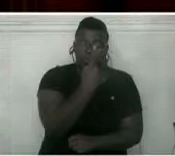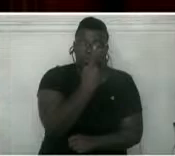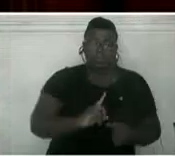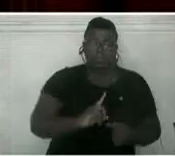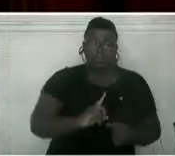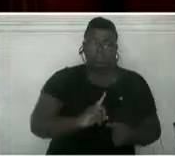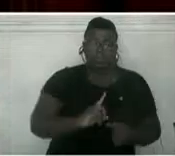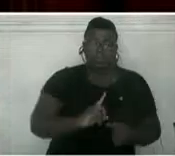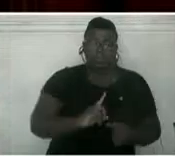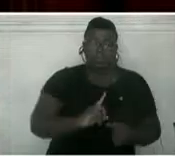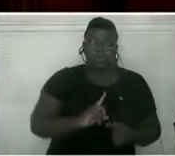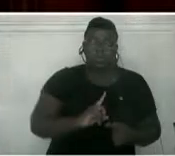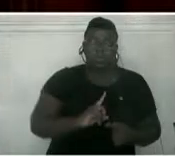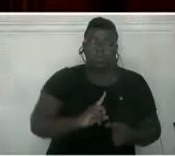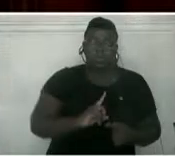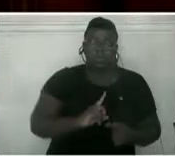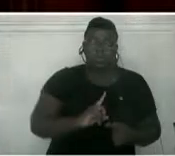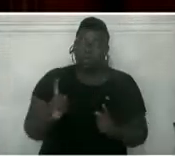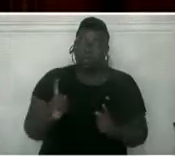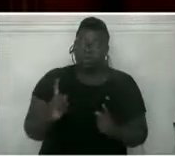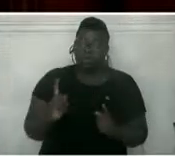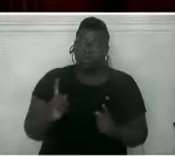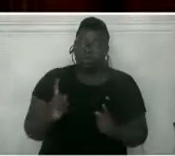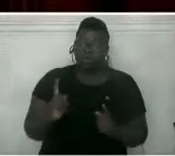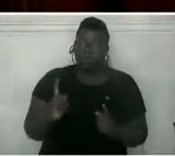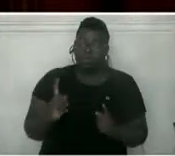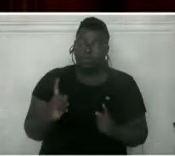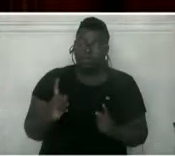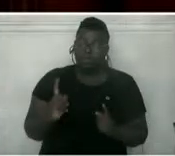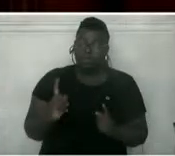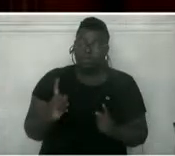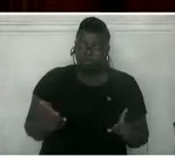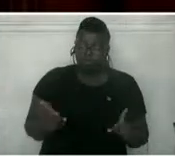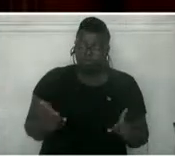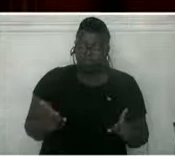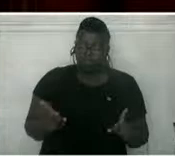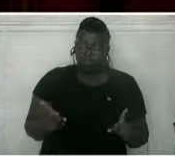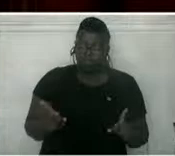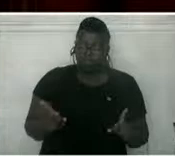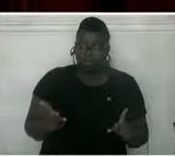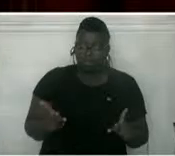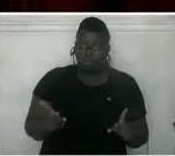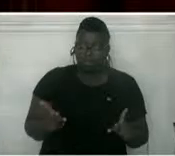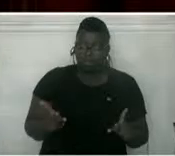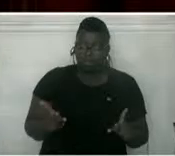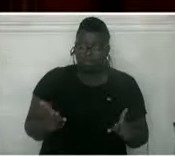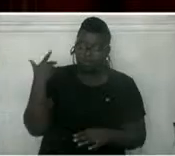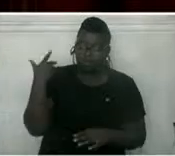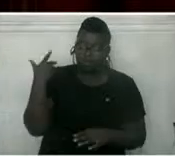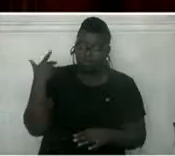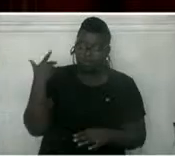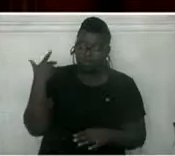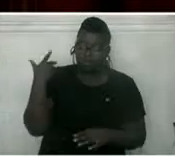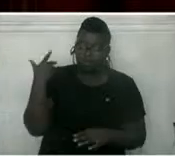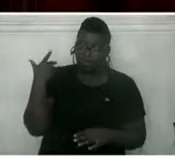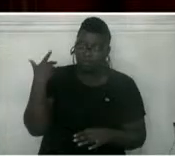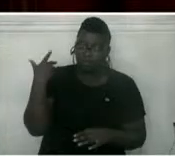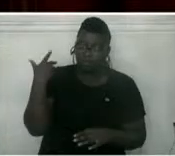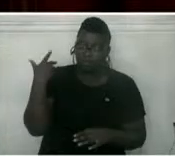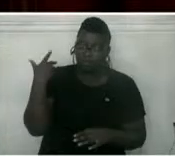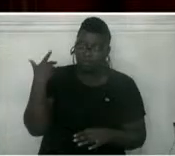social transformation, but also for economic opportunity. COVID-19, sports will be